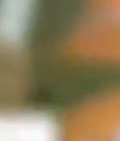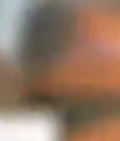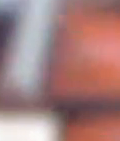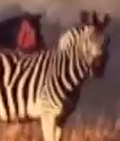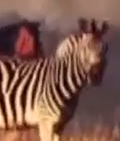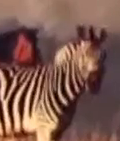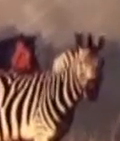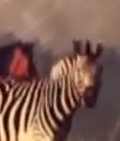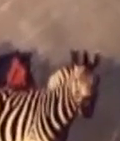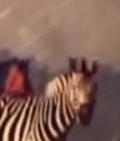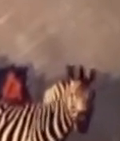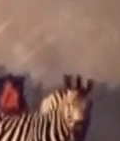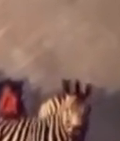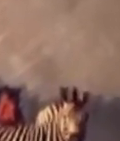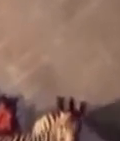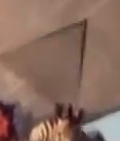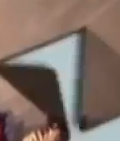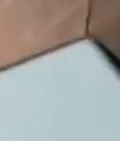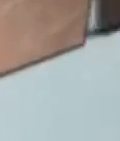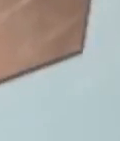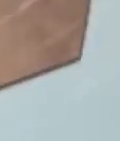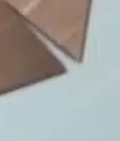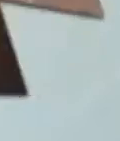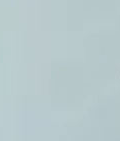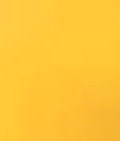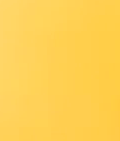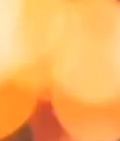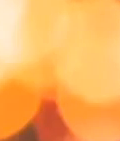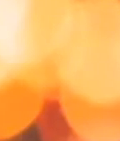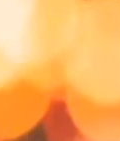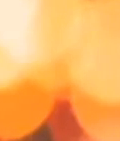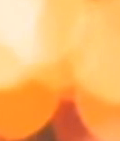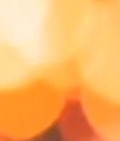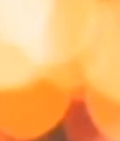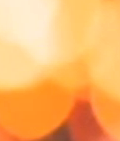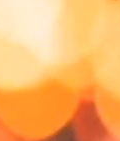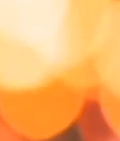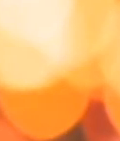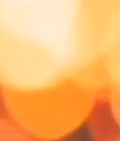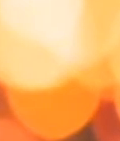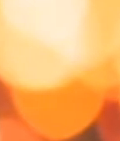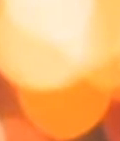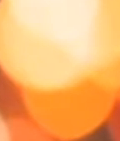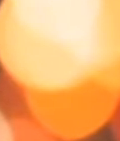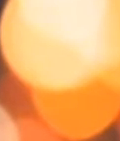bethu imvelo yethu, buhle bethu ngabuthola nasebanfini bethu.